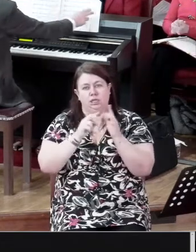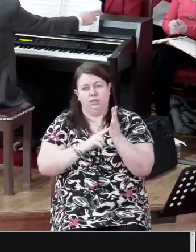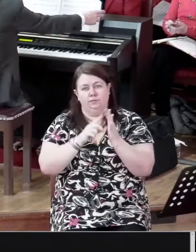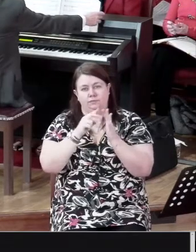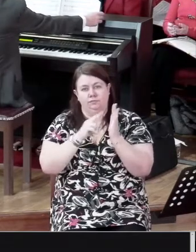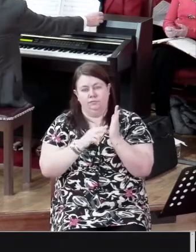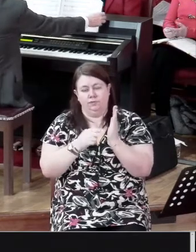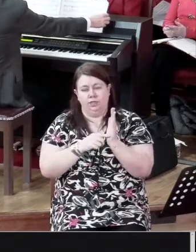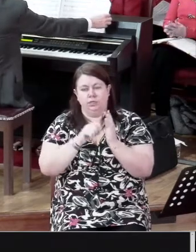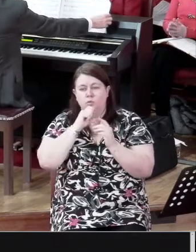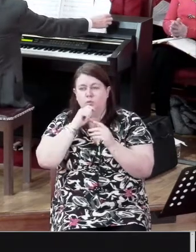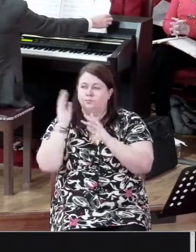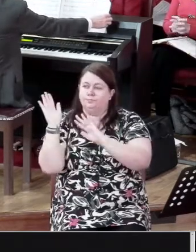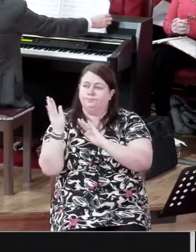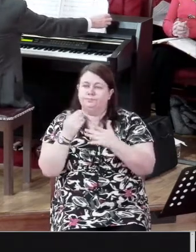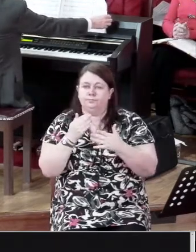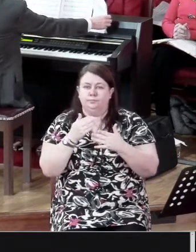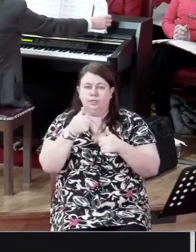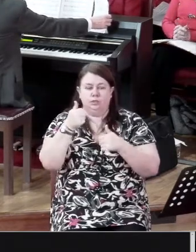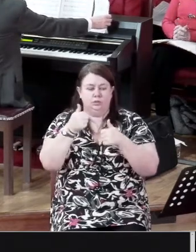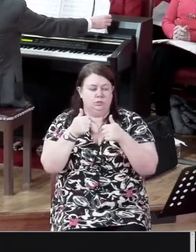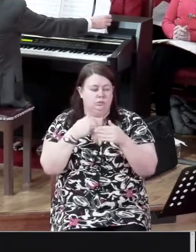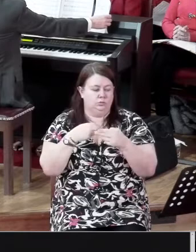who bring the good news.